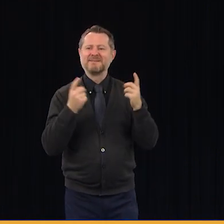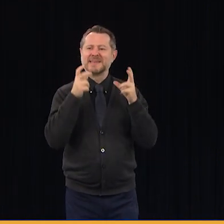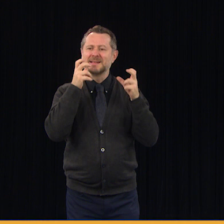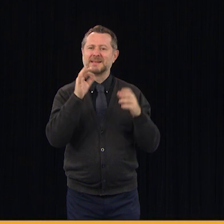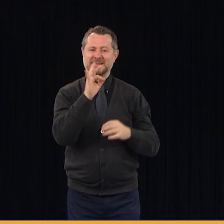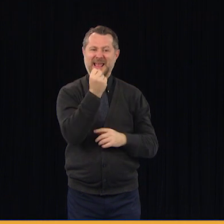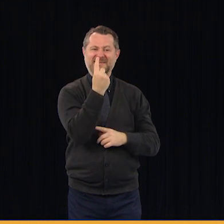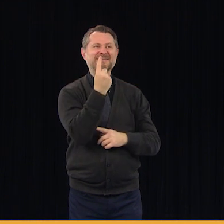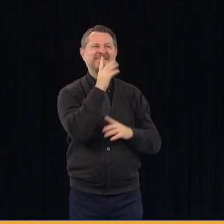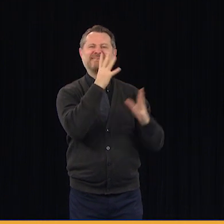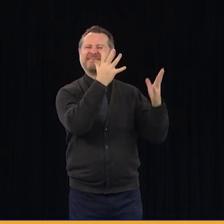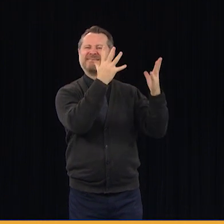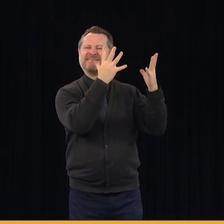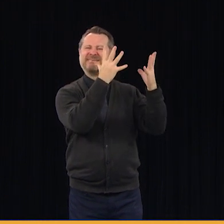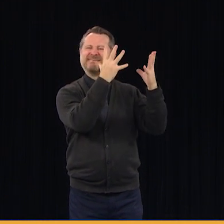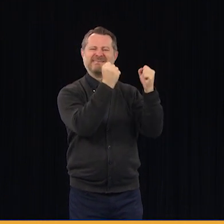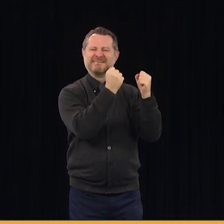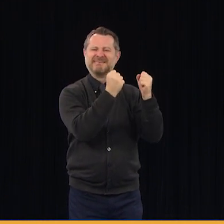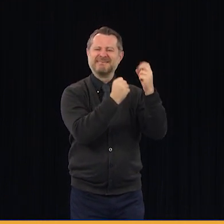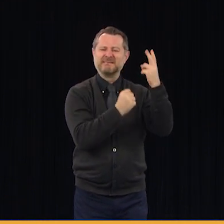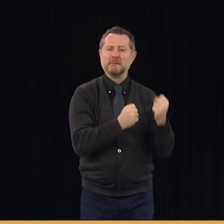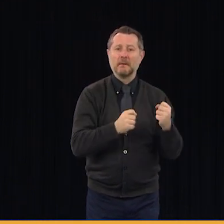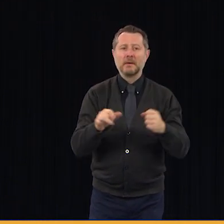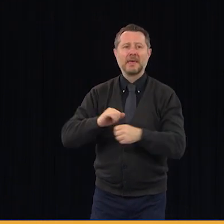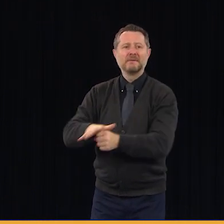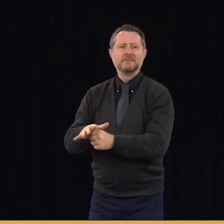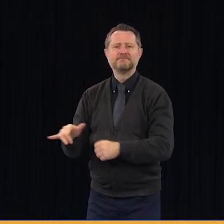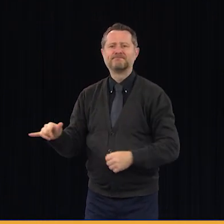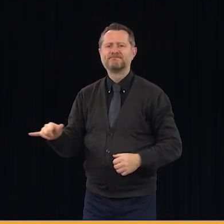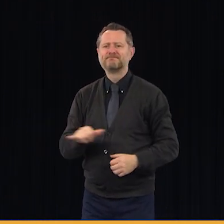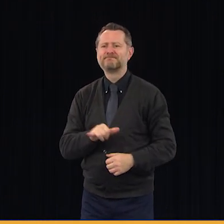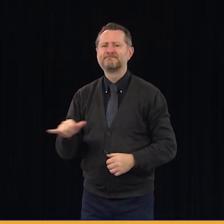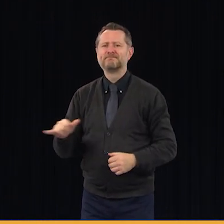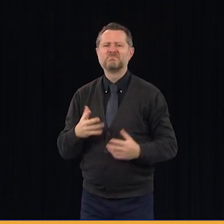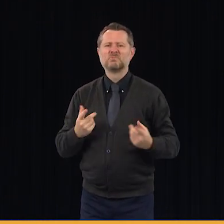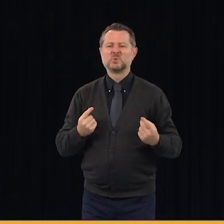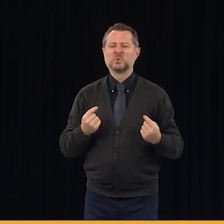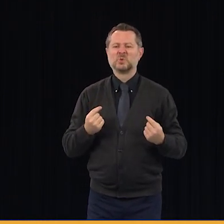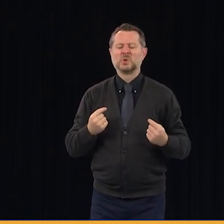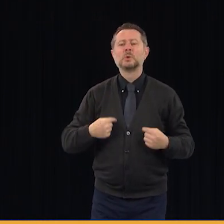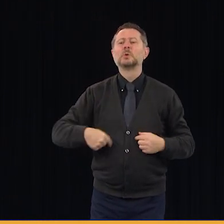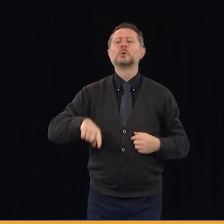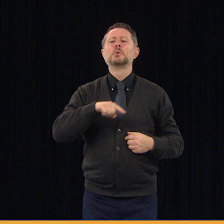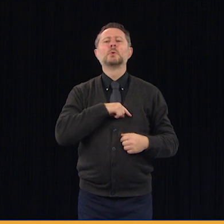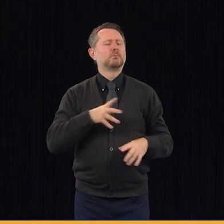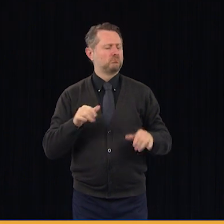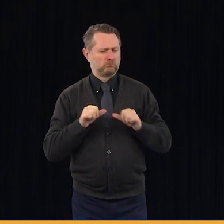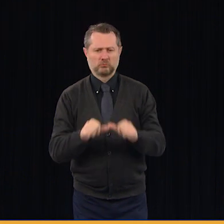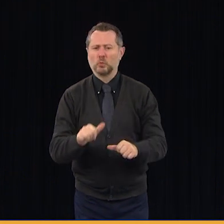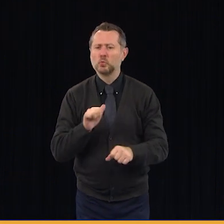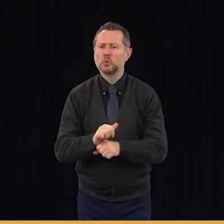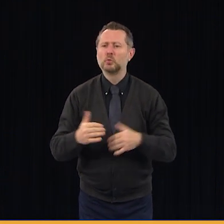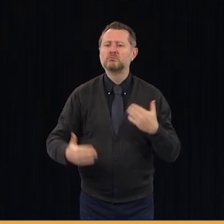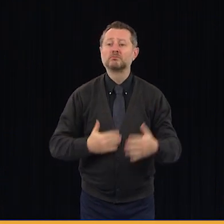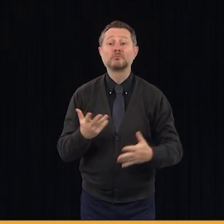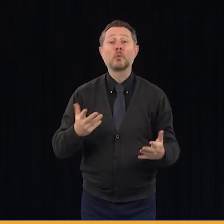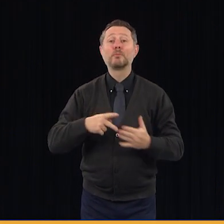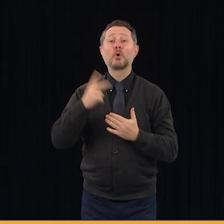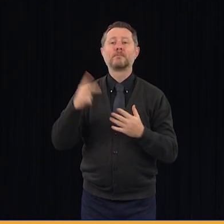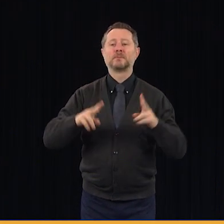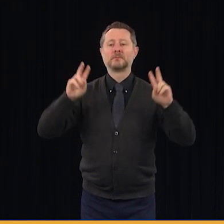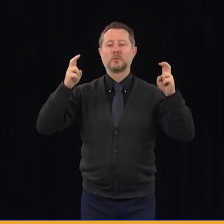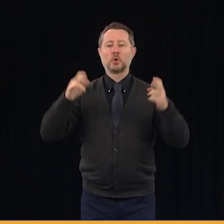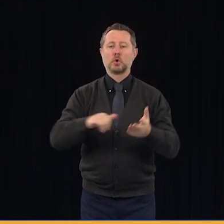What do? We move forward and we do the work that we need to do. We're going to start an effort called New York Loves, which is going